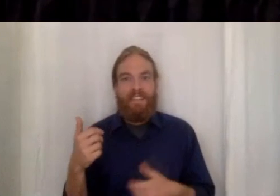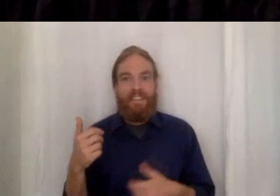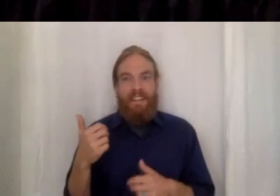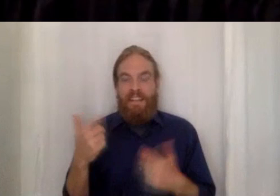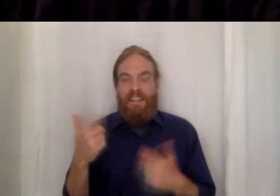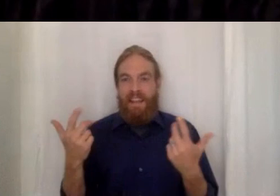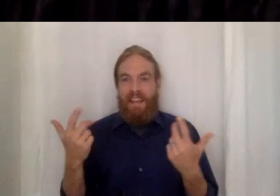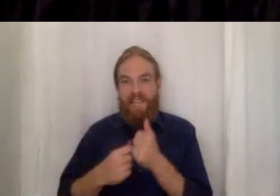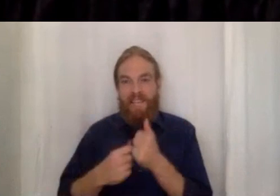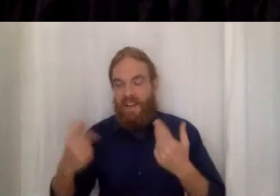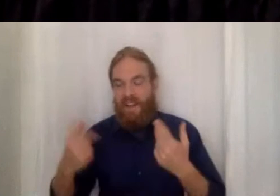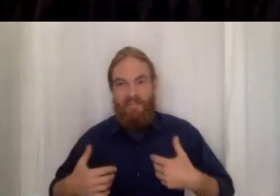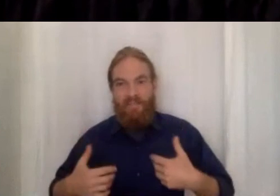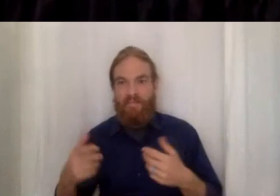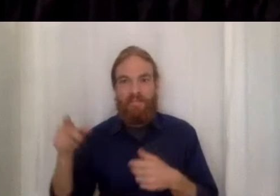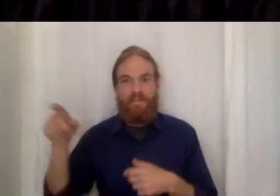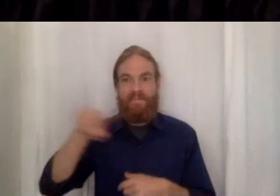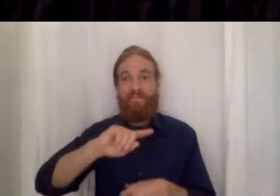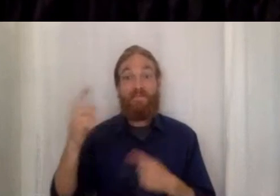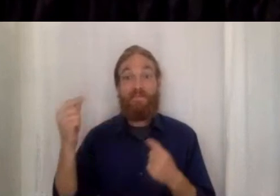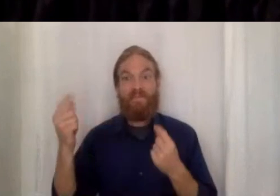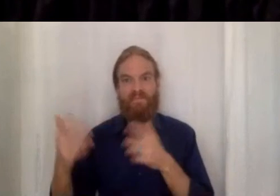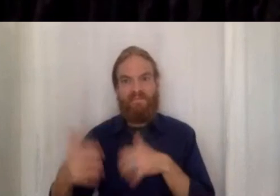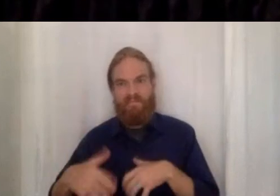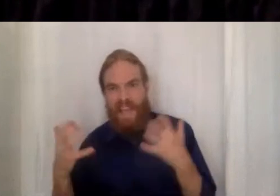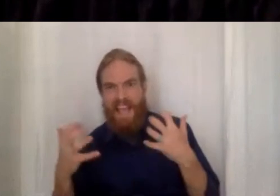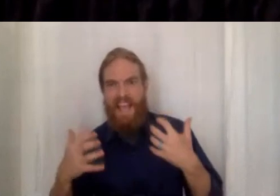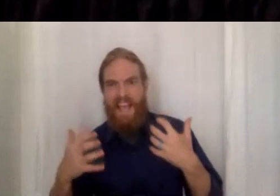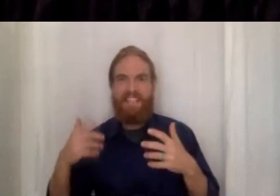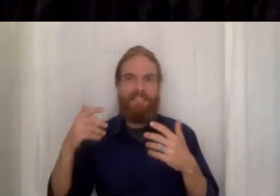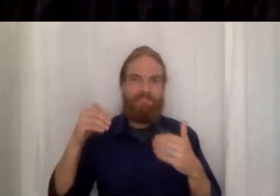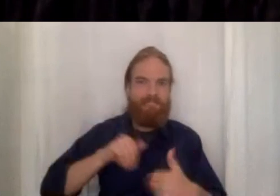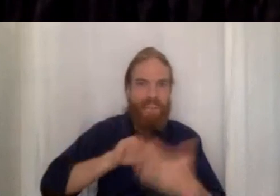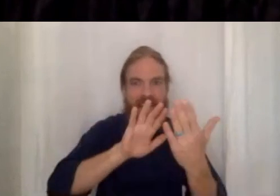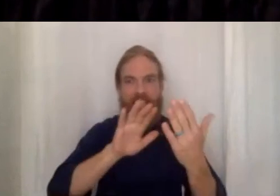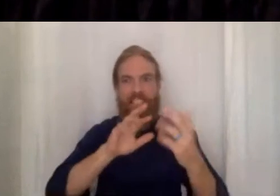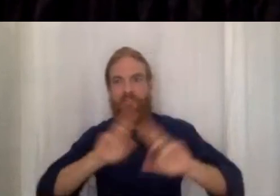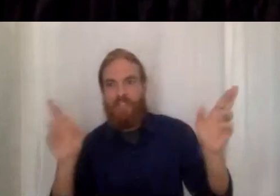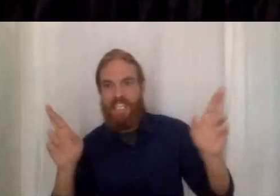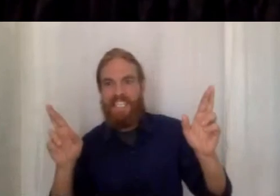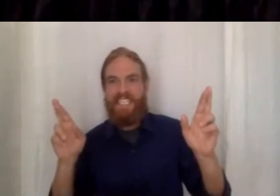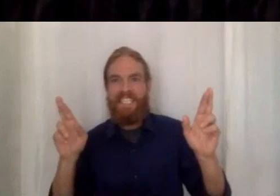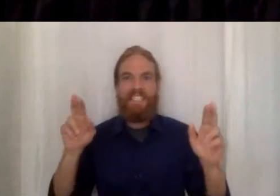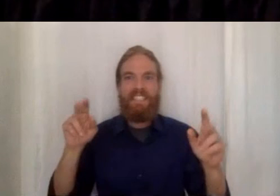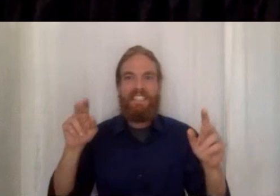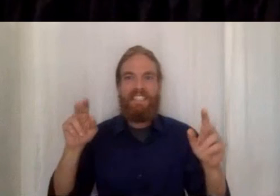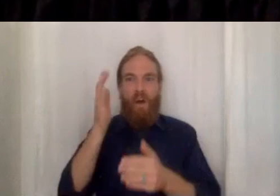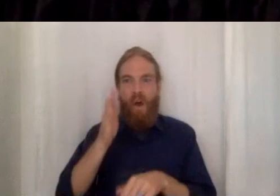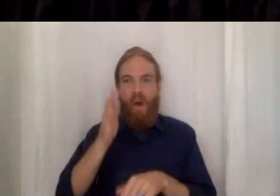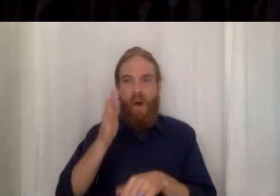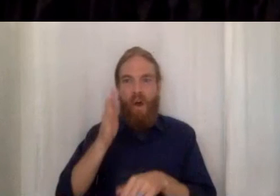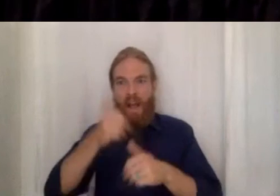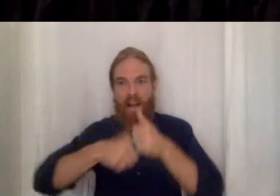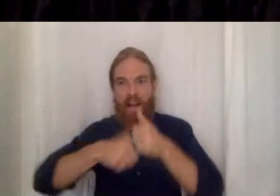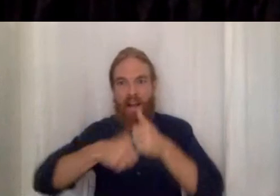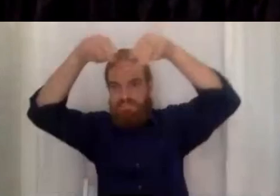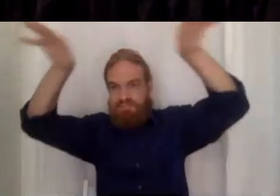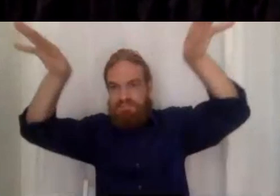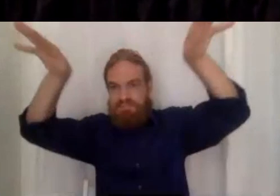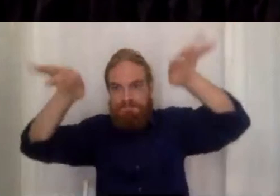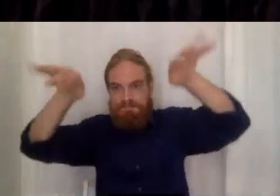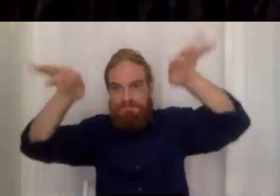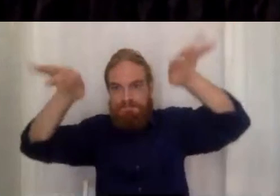as at the top, but they're facing it every single day. They are doing phenomenal,